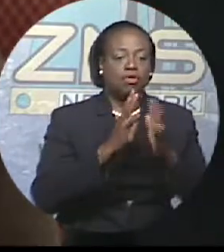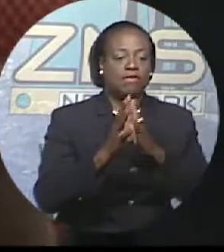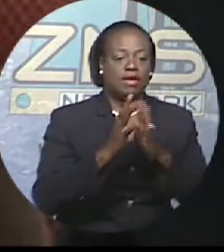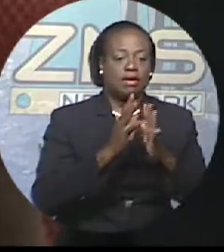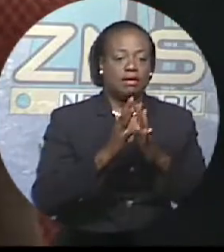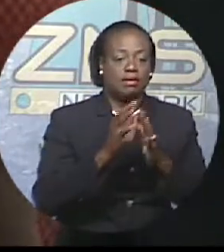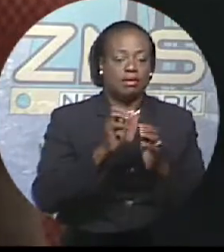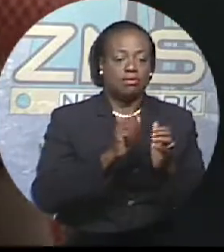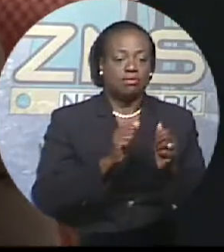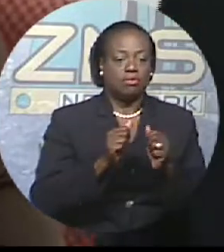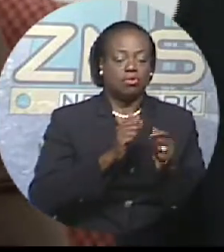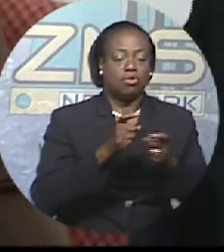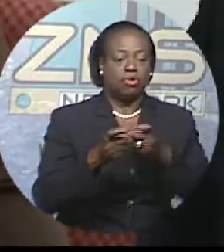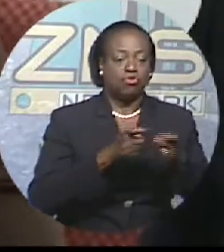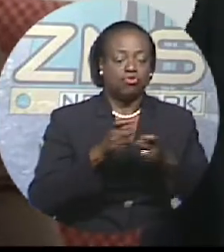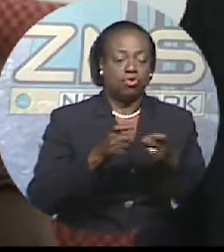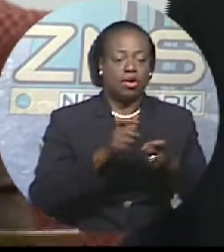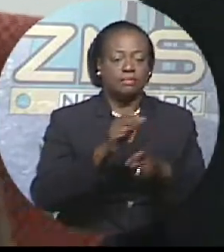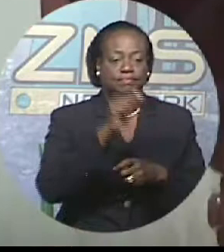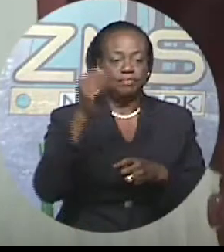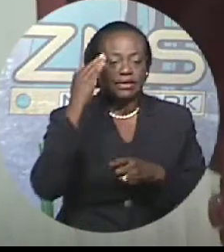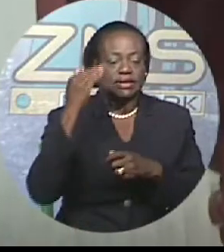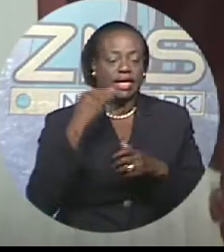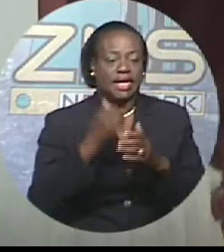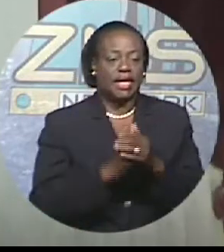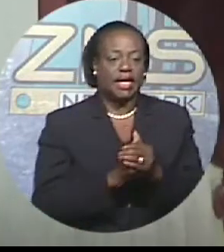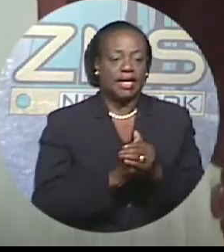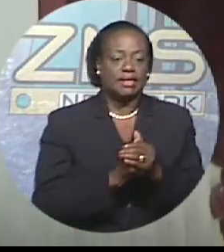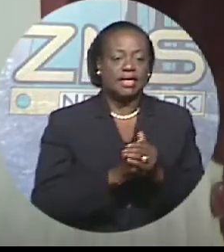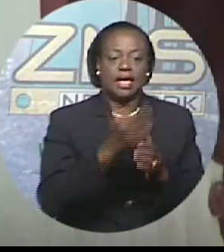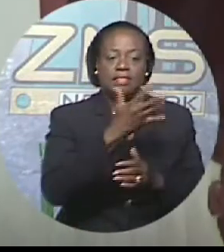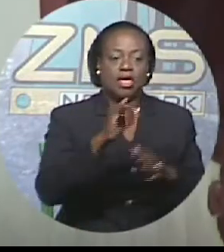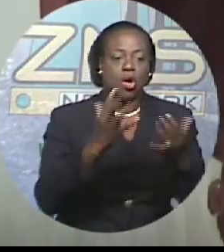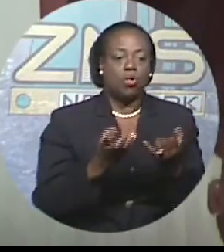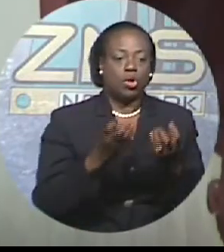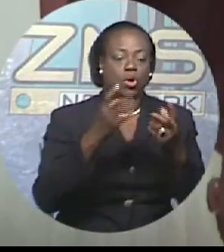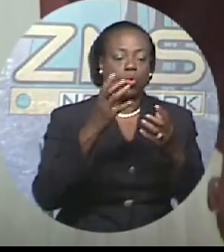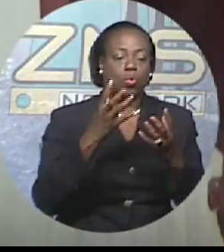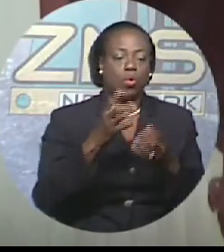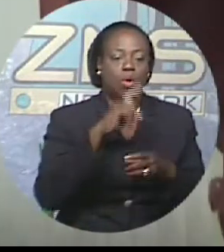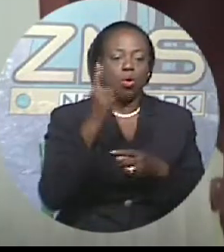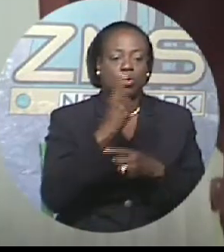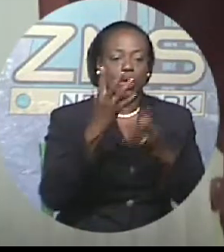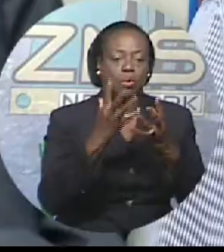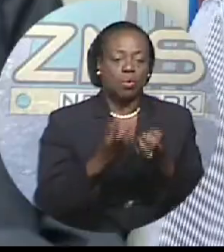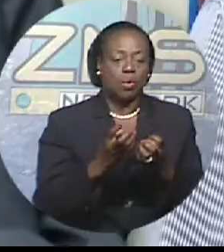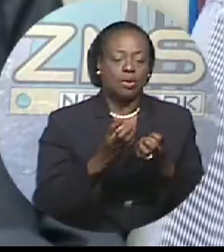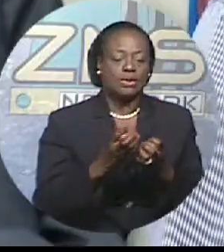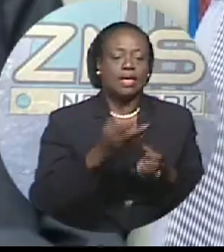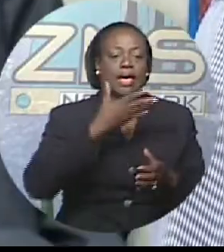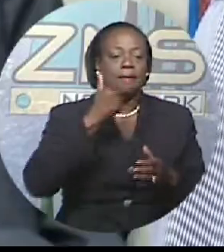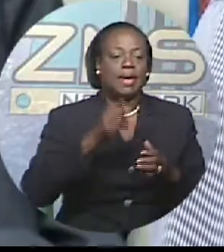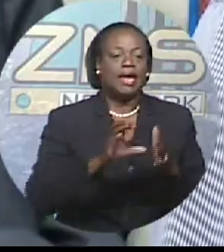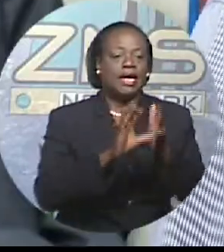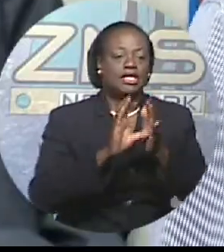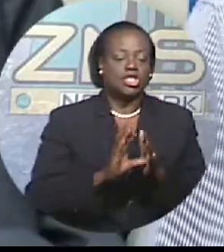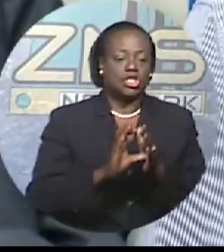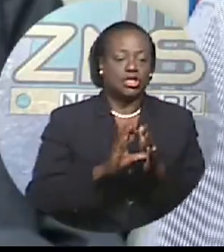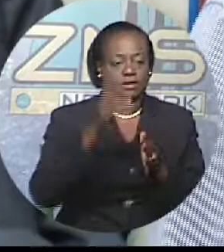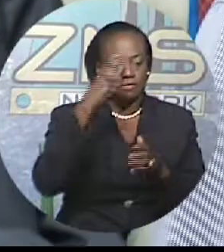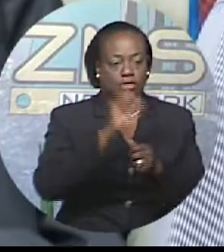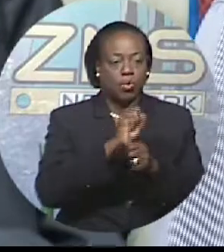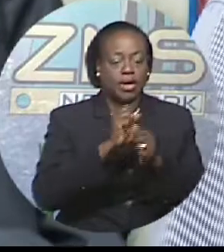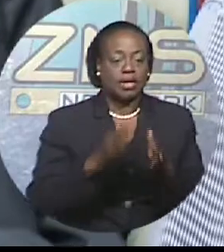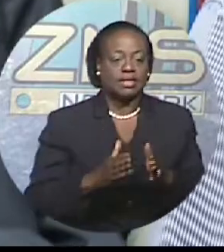that at the end of the day, the union only wanted better conditions for workers to ensure that safety is maintained nationwide. The claims